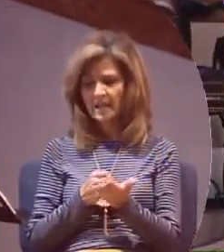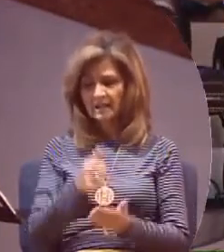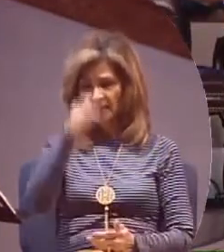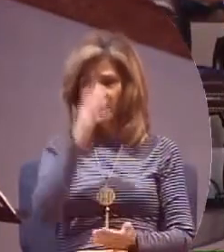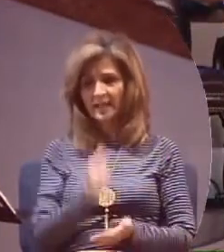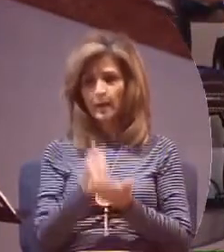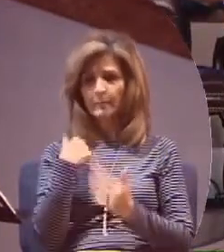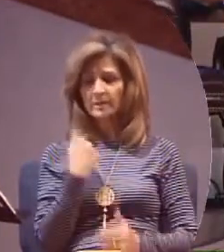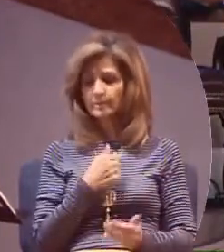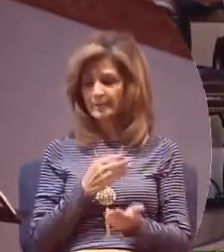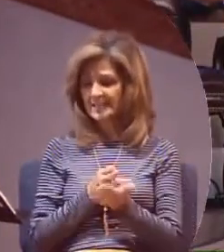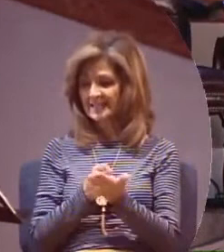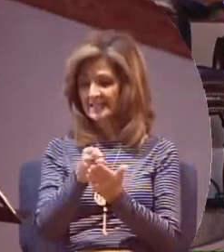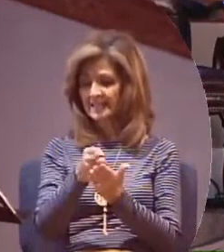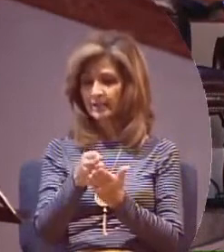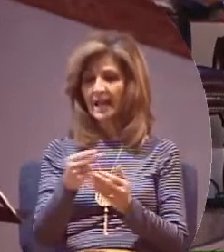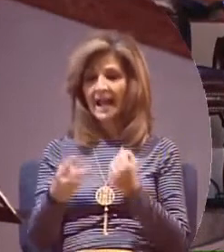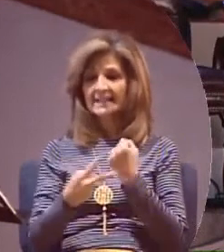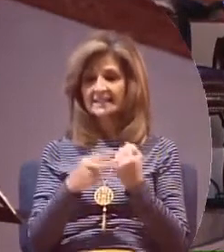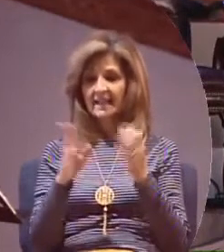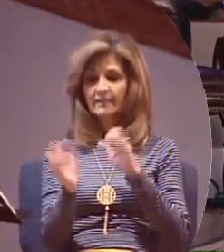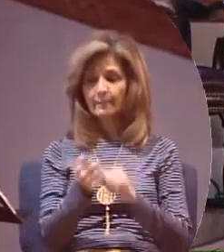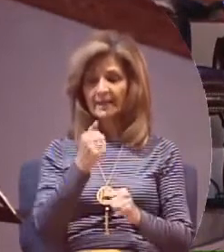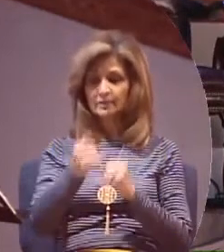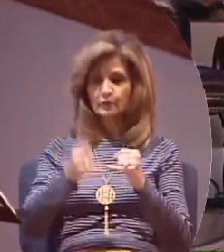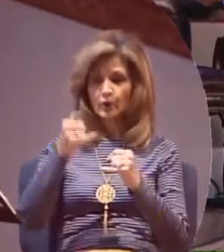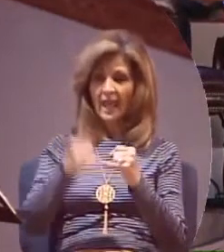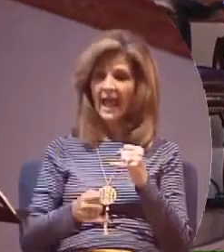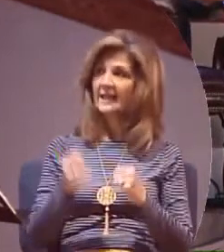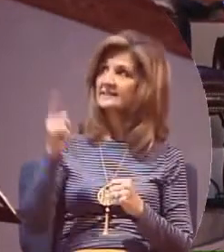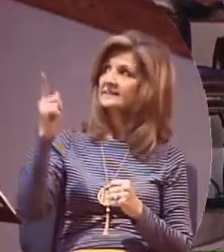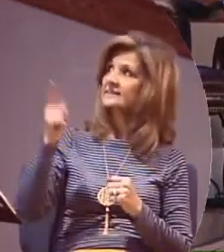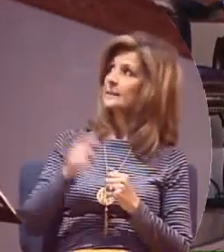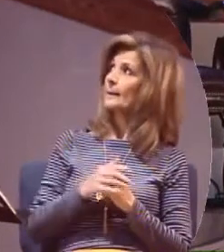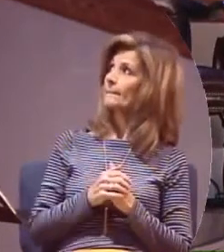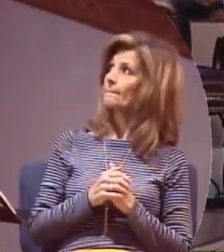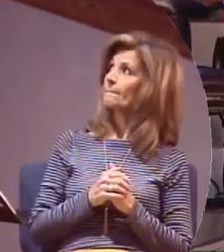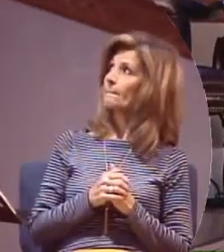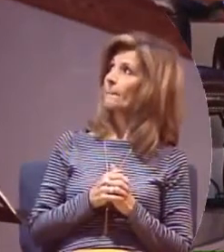of all, here's a good one. Save the best one for last. What about that word?